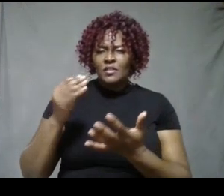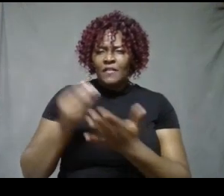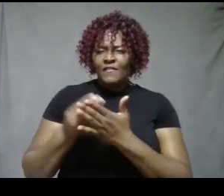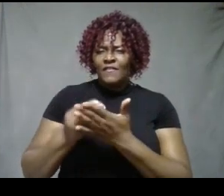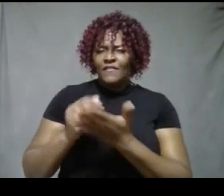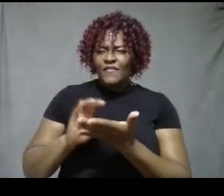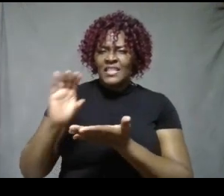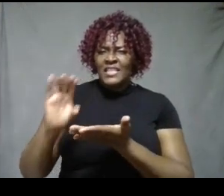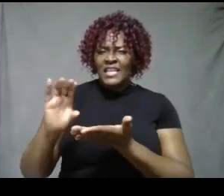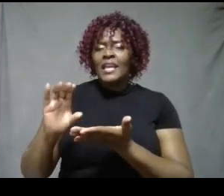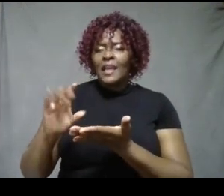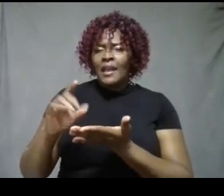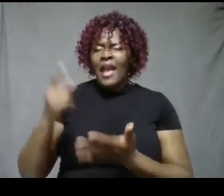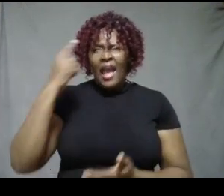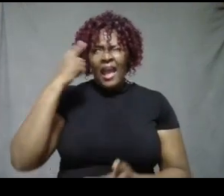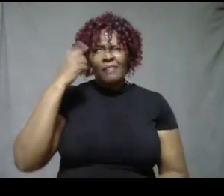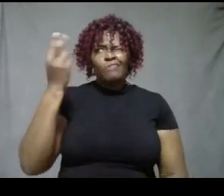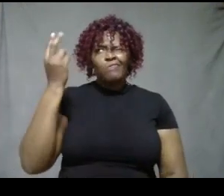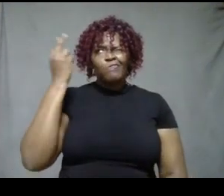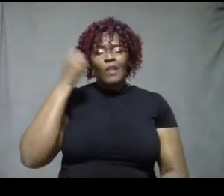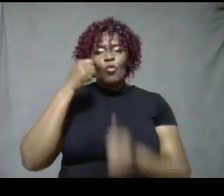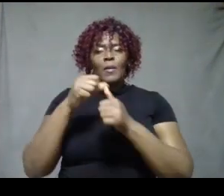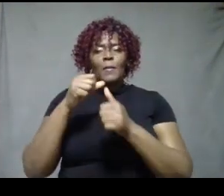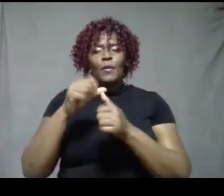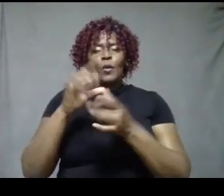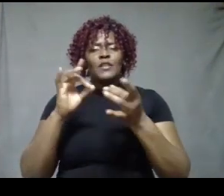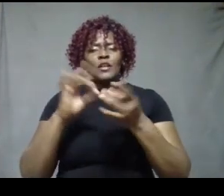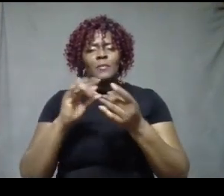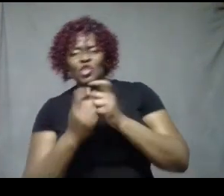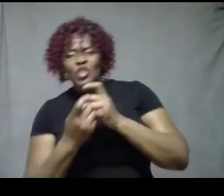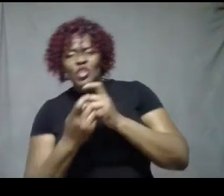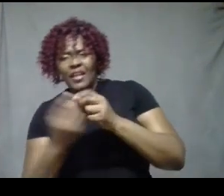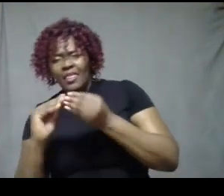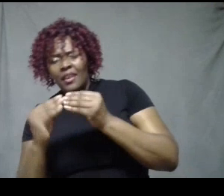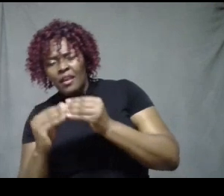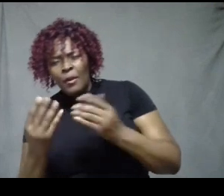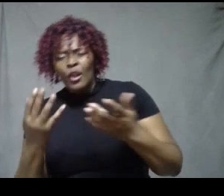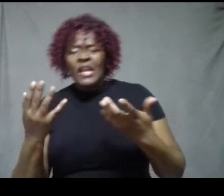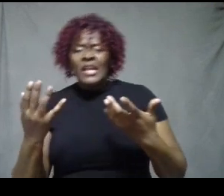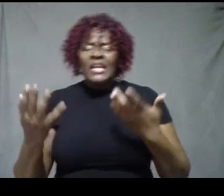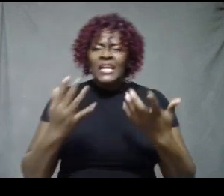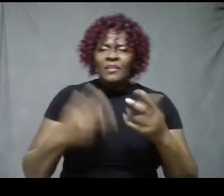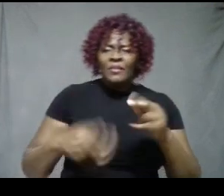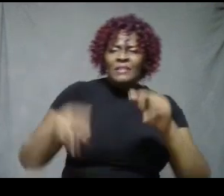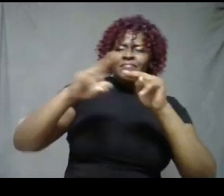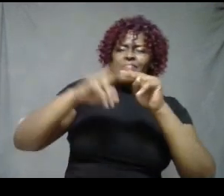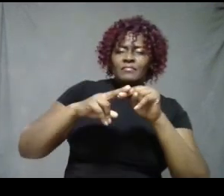was because we had talked about, we changed the numbers, we made it more,